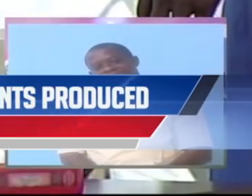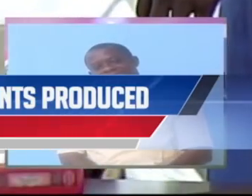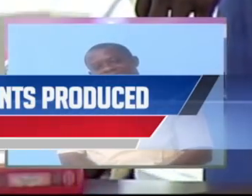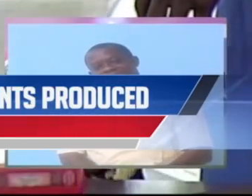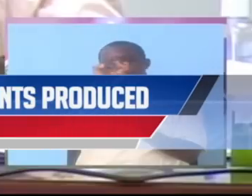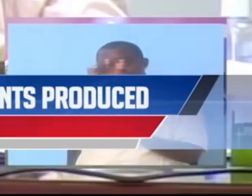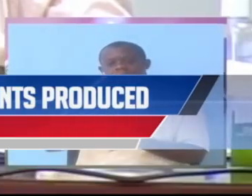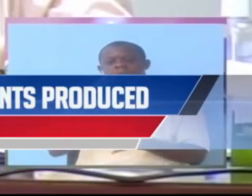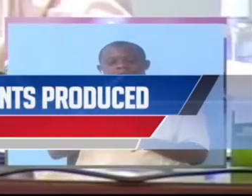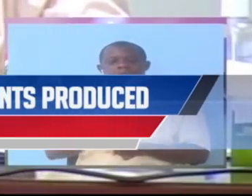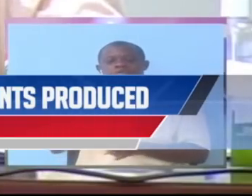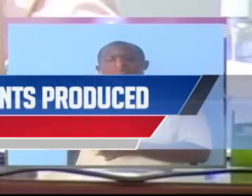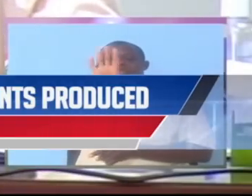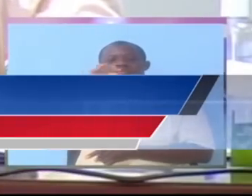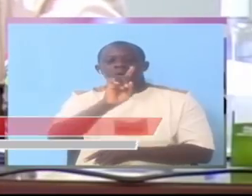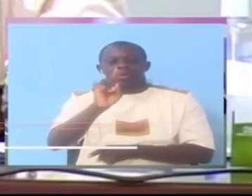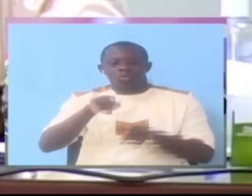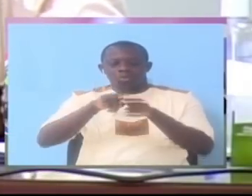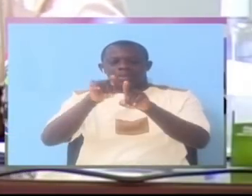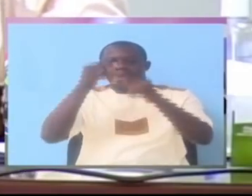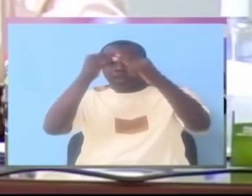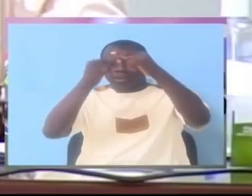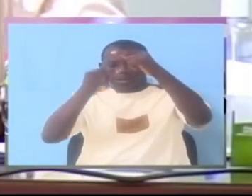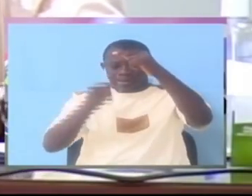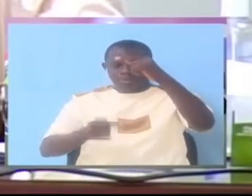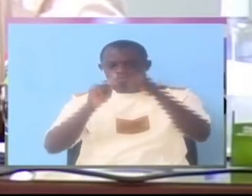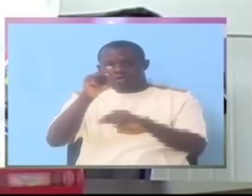What did you do with the list that you took?